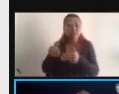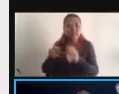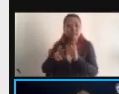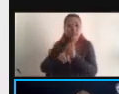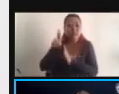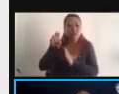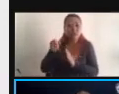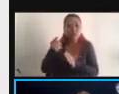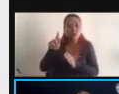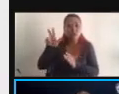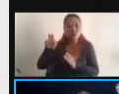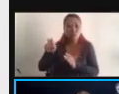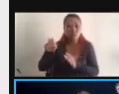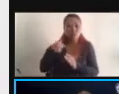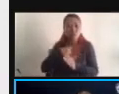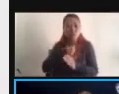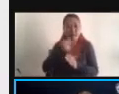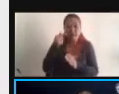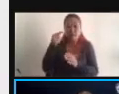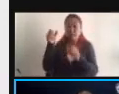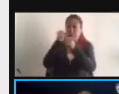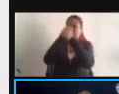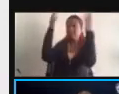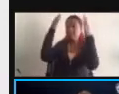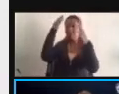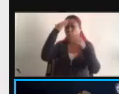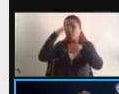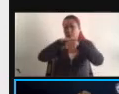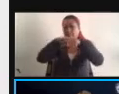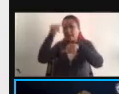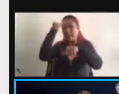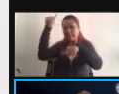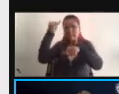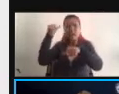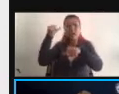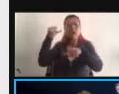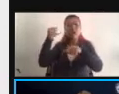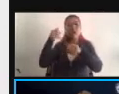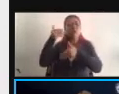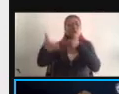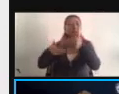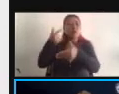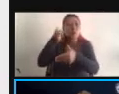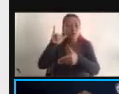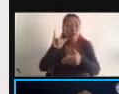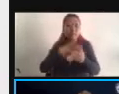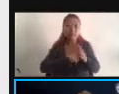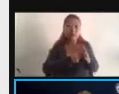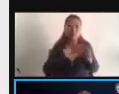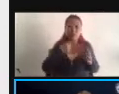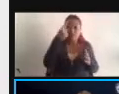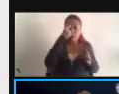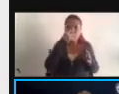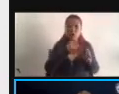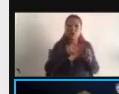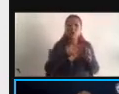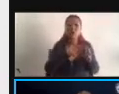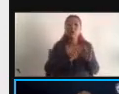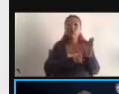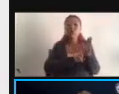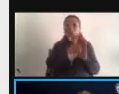this ideal notion of what the processing is going to be like. In the beginning, we thought the shuttle would fly 2 or 3 times a